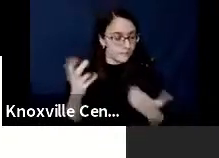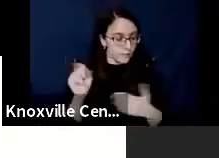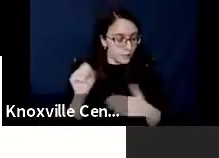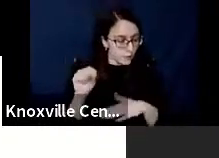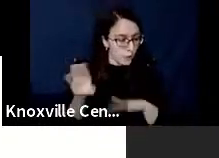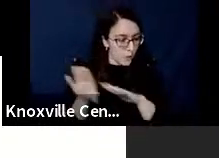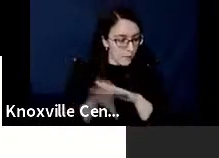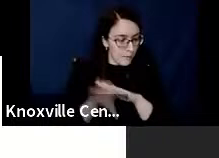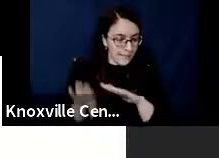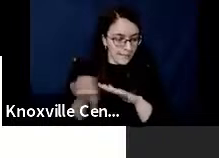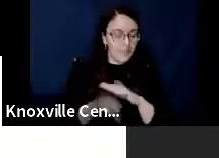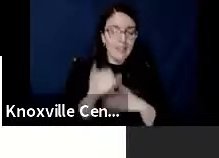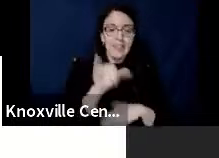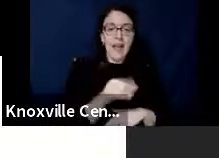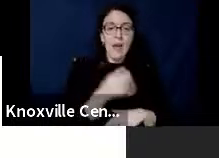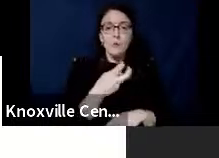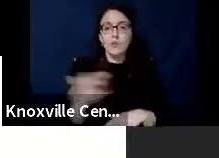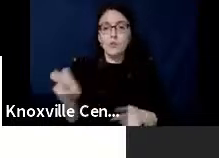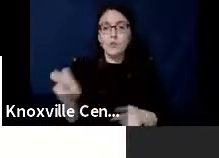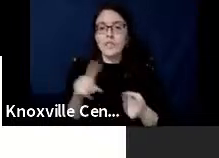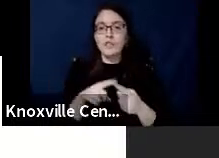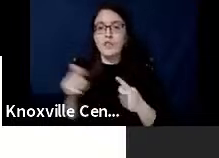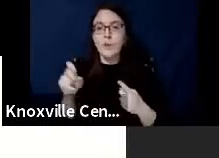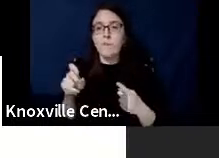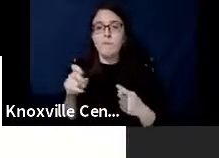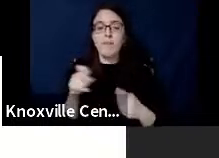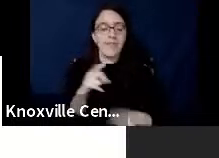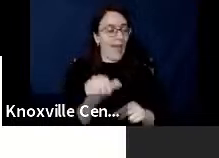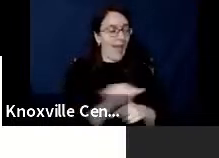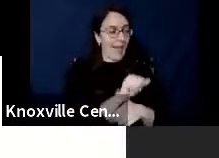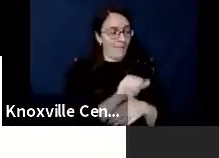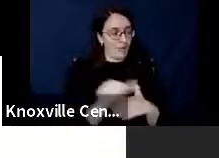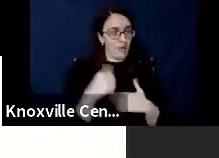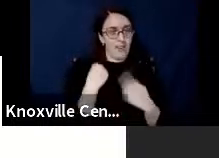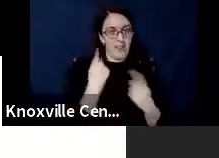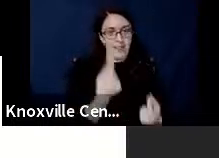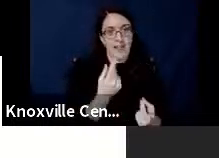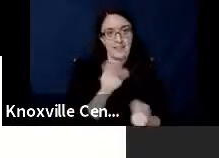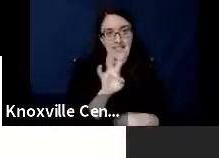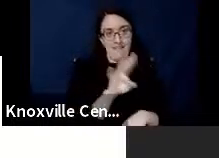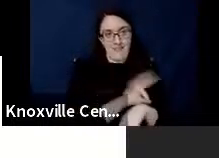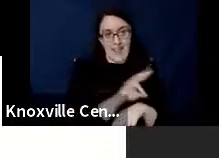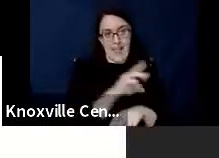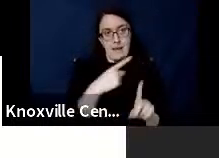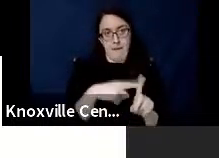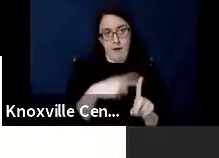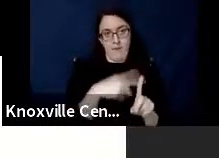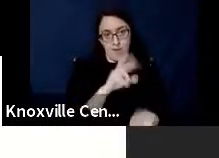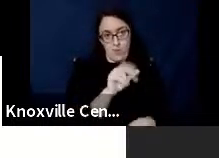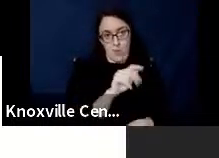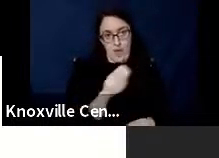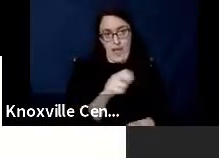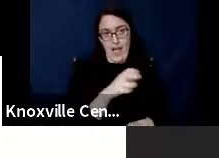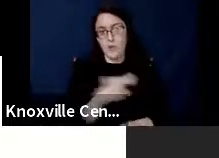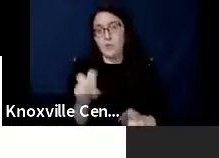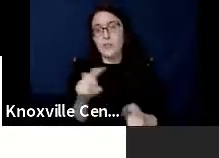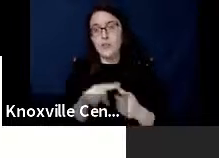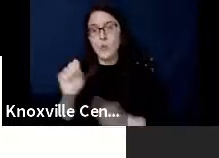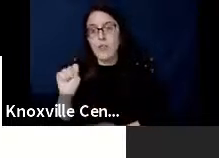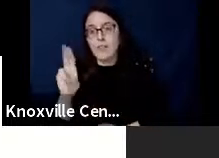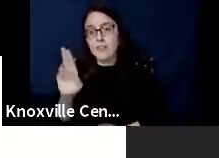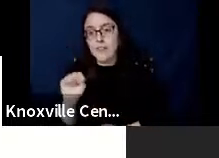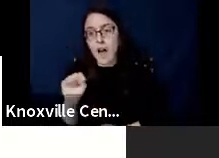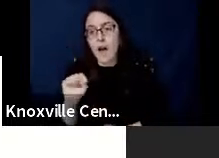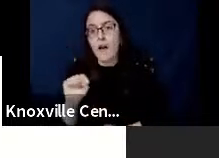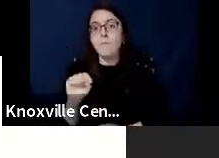basically this was switched from the average of the last 7 days positivity rate to the sum of the last 7 days positive tests divided by the